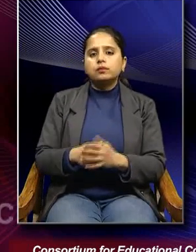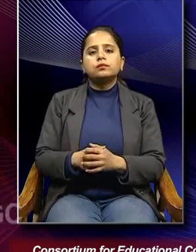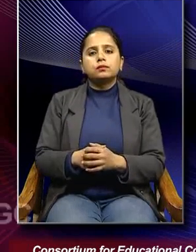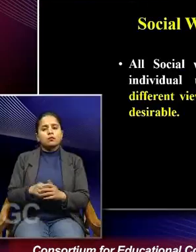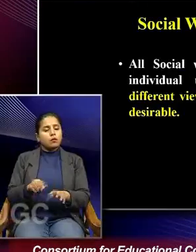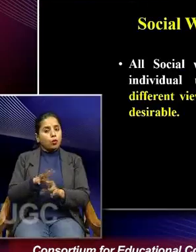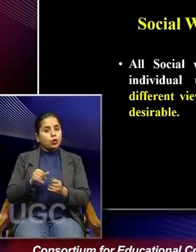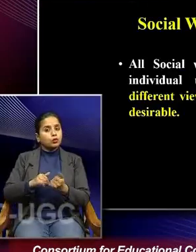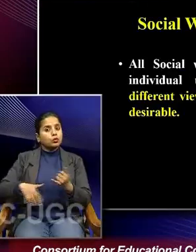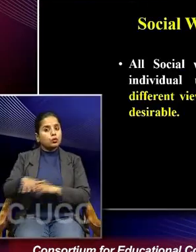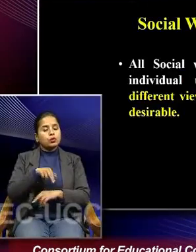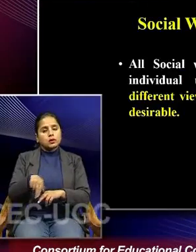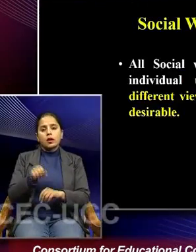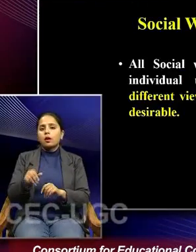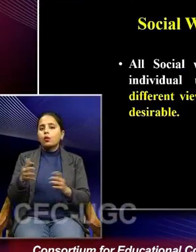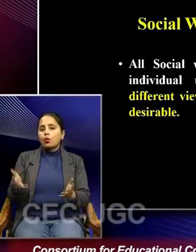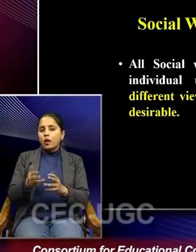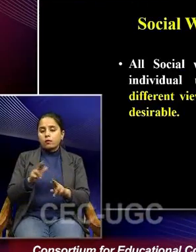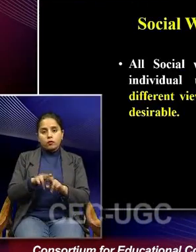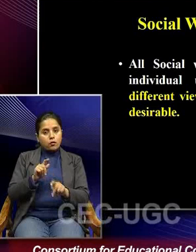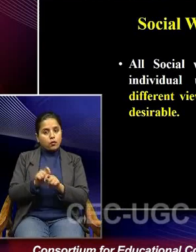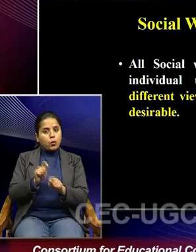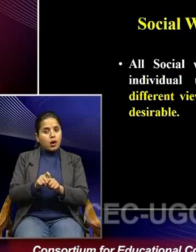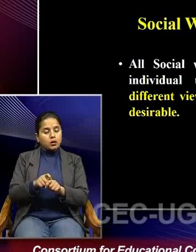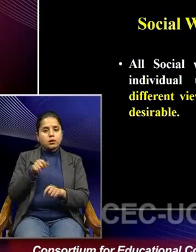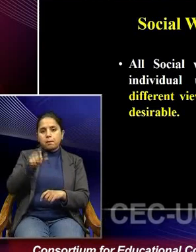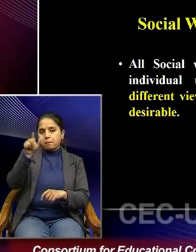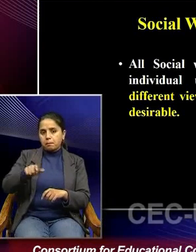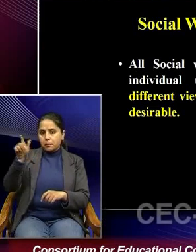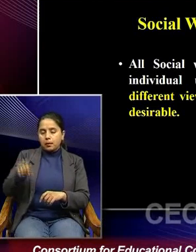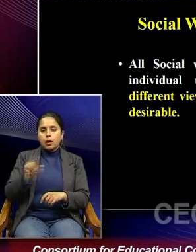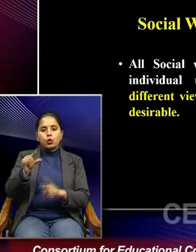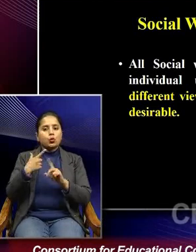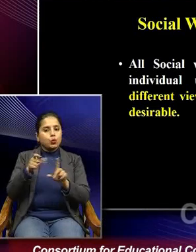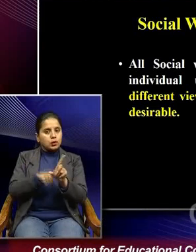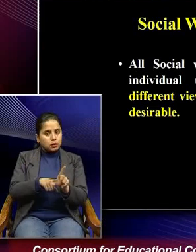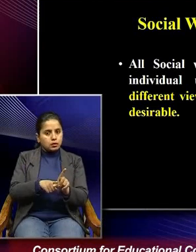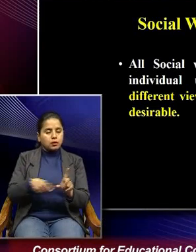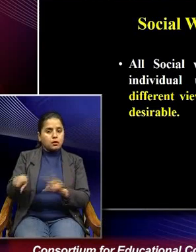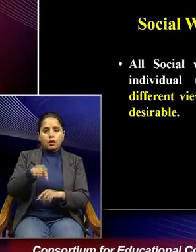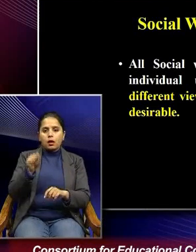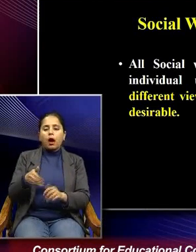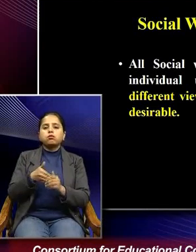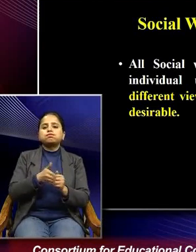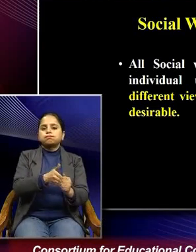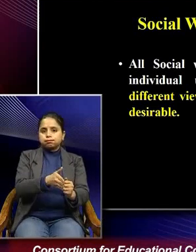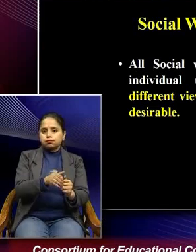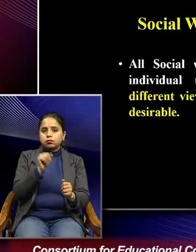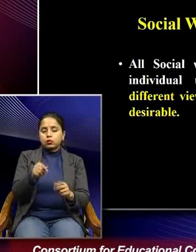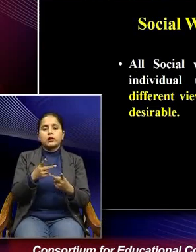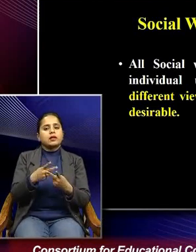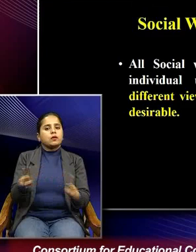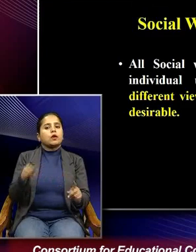All social welfare functions are based on individual utilities, and they can lead to very